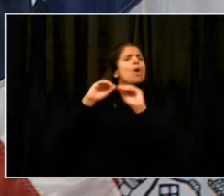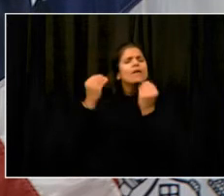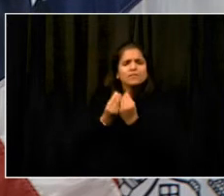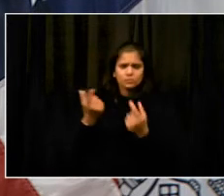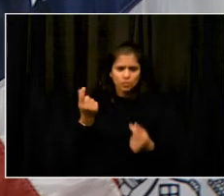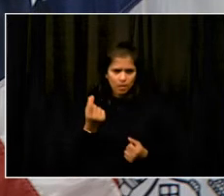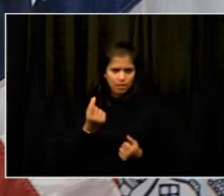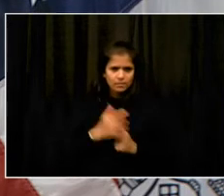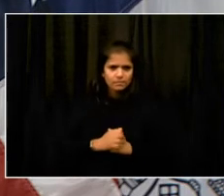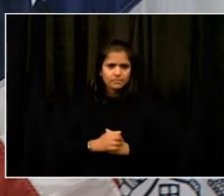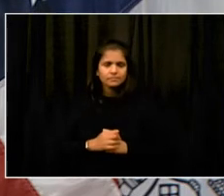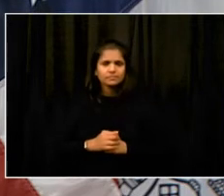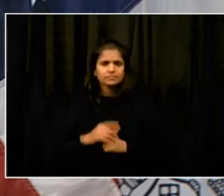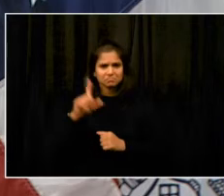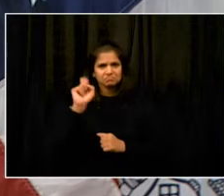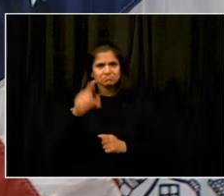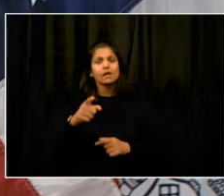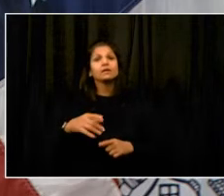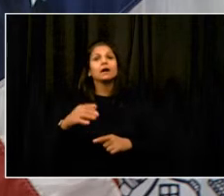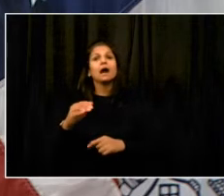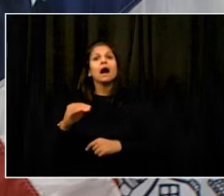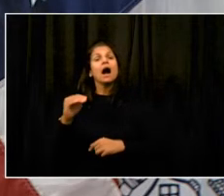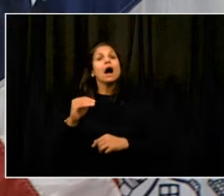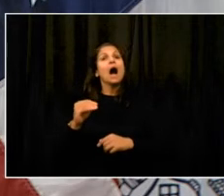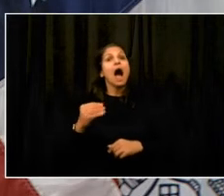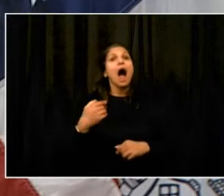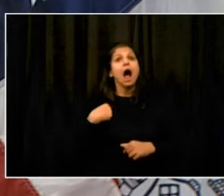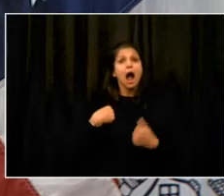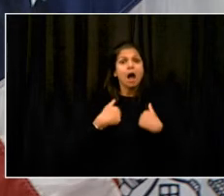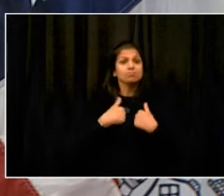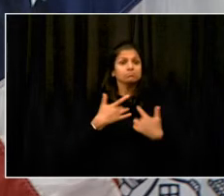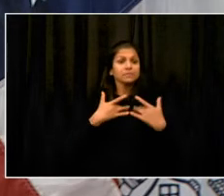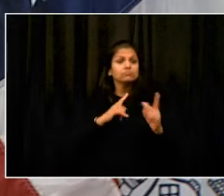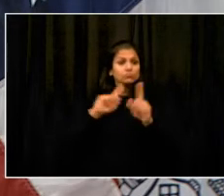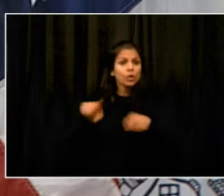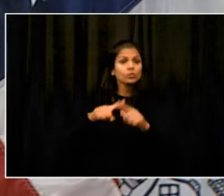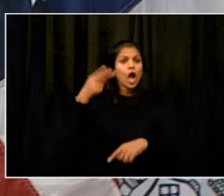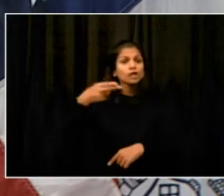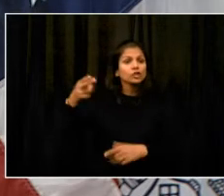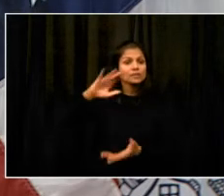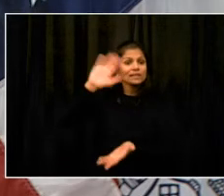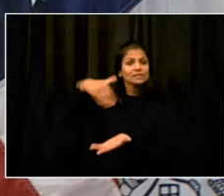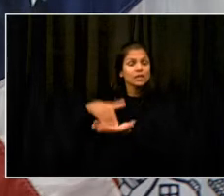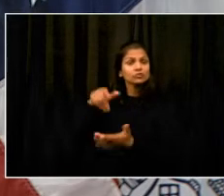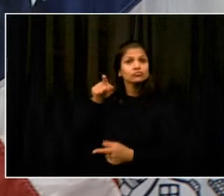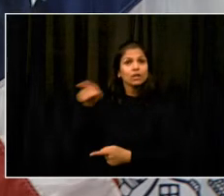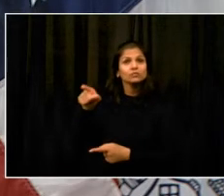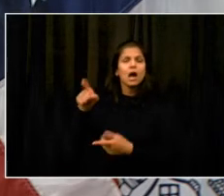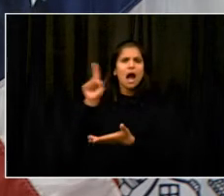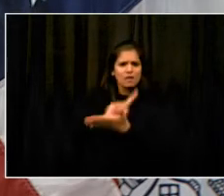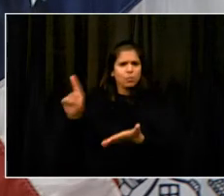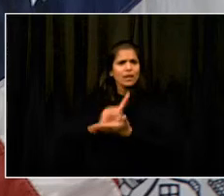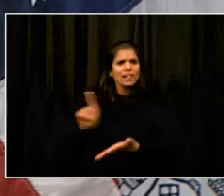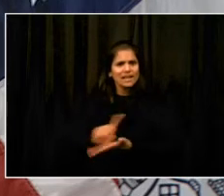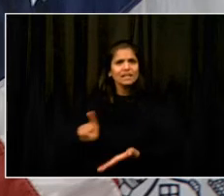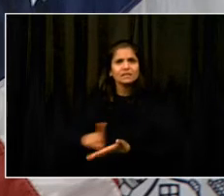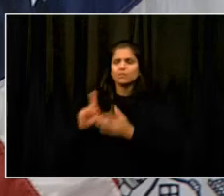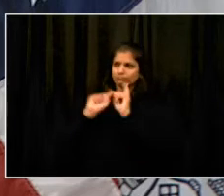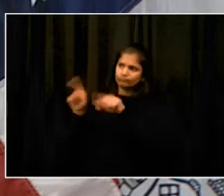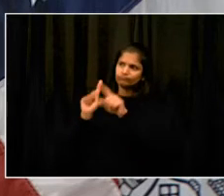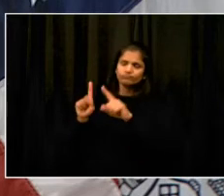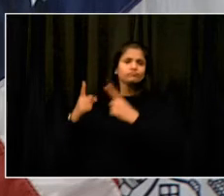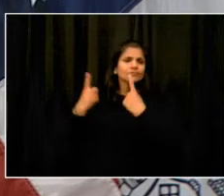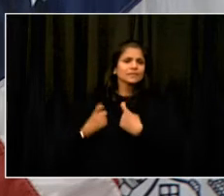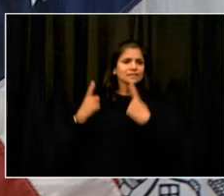facility and pretty much weekly now.